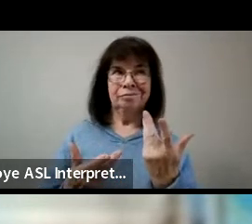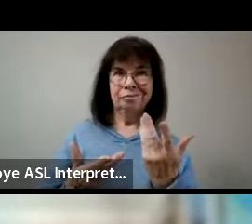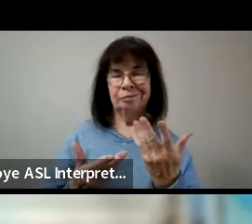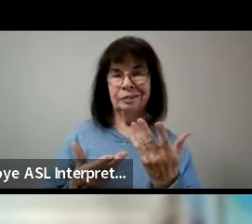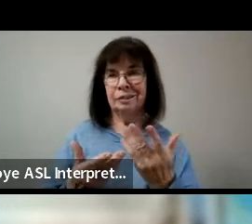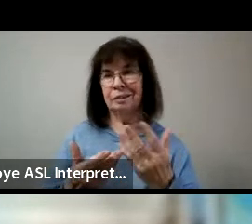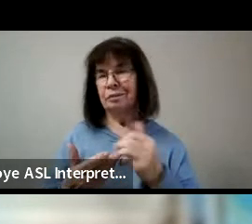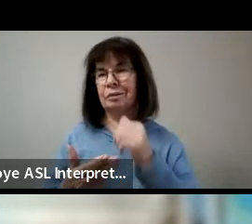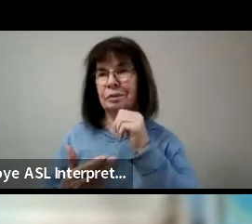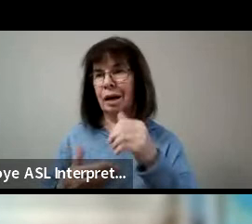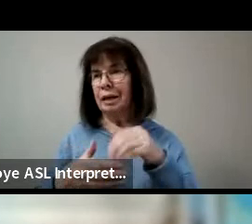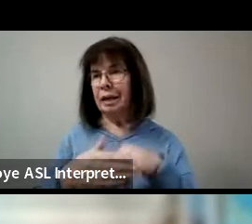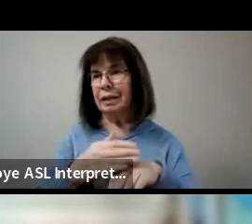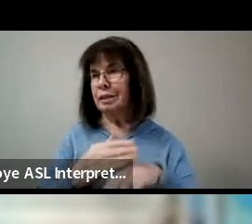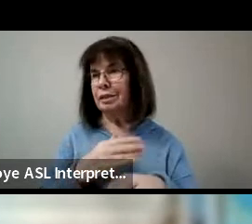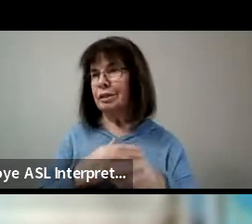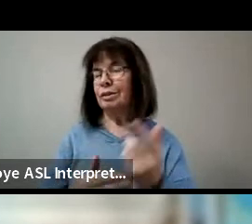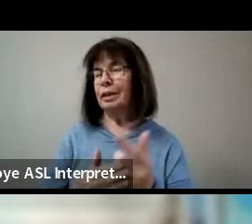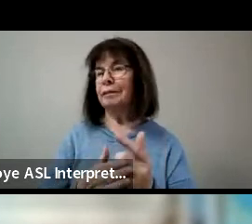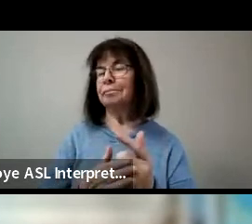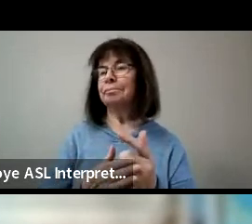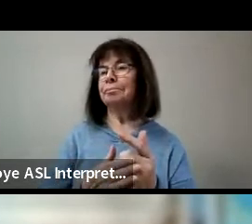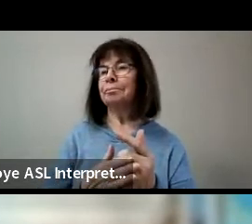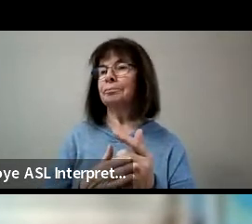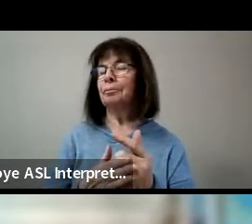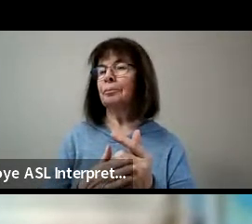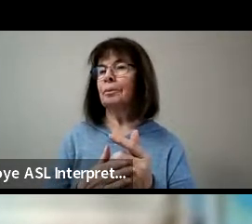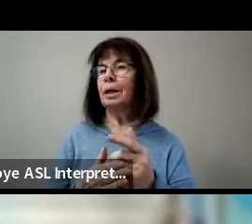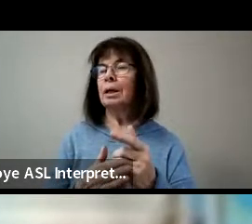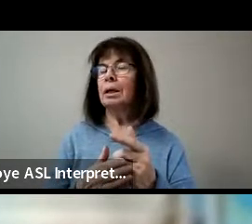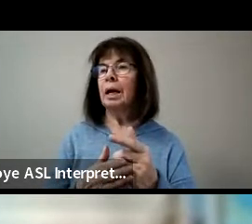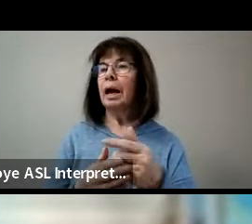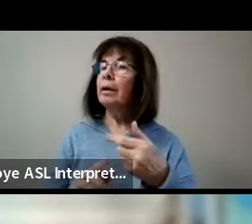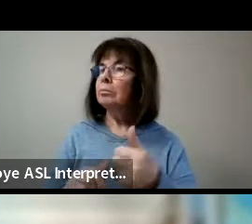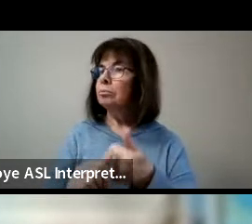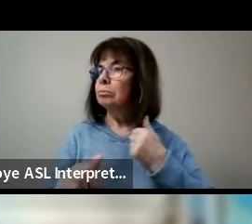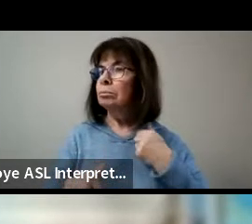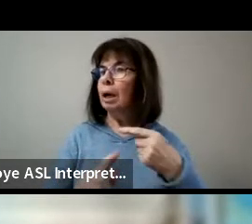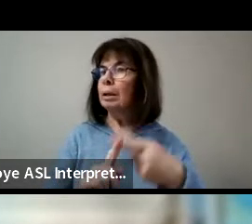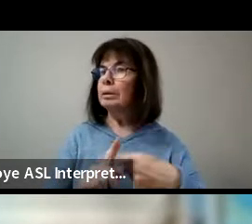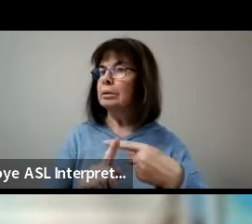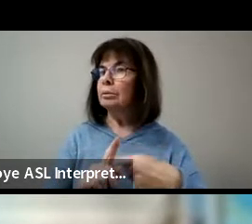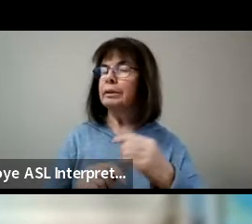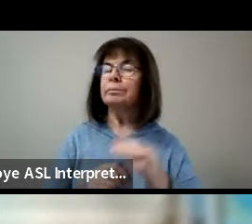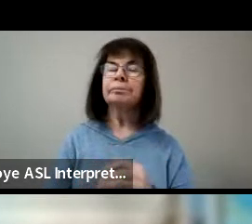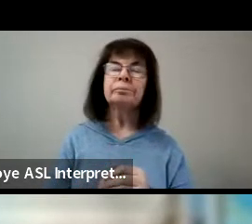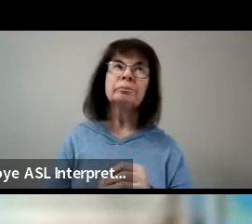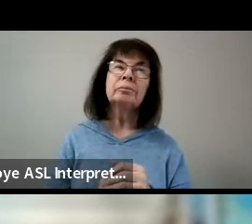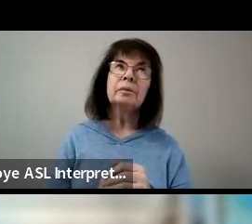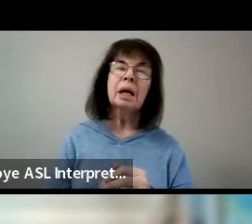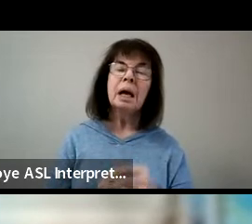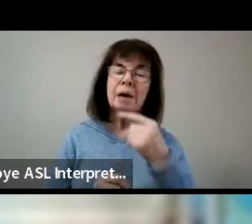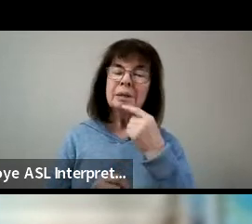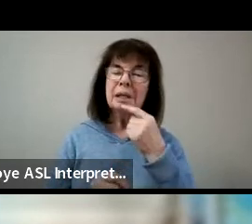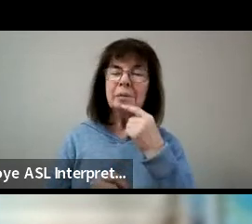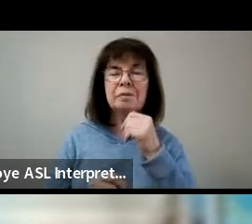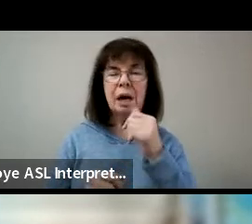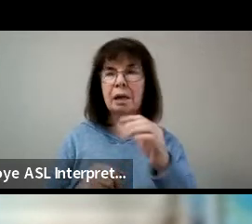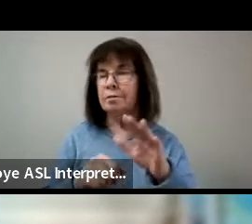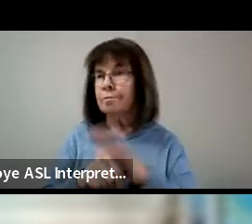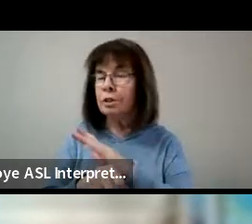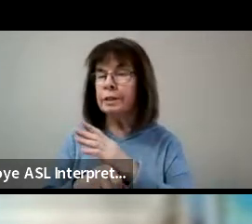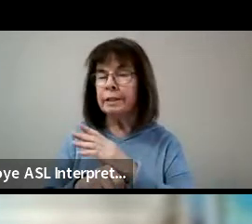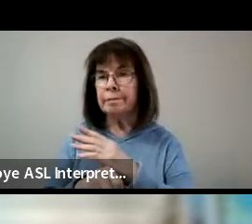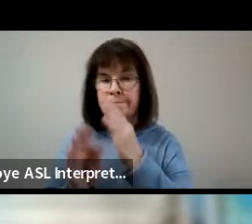the moratorium and rental arrears. I will say that we haven't fully fleshed out the program yet. We're in the